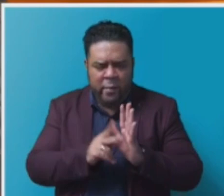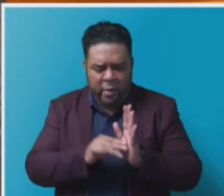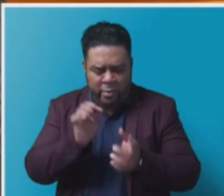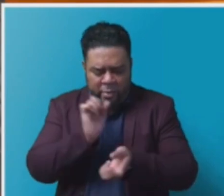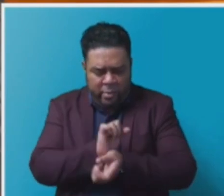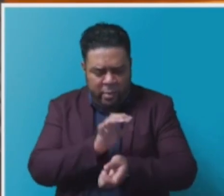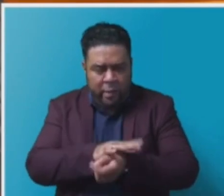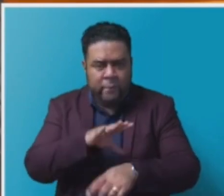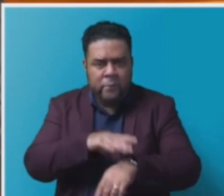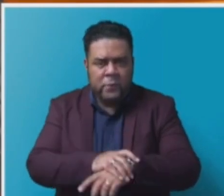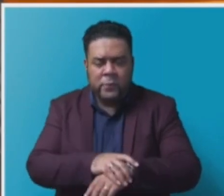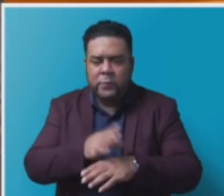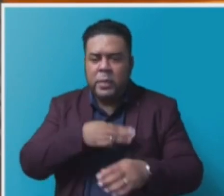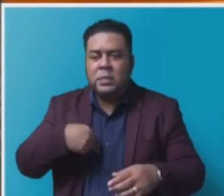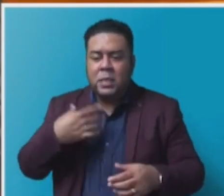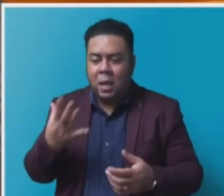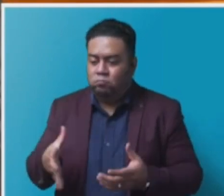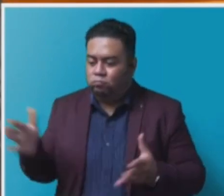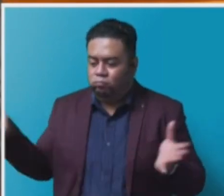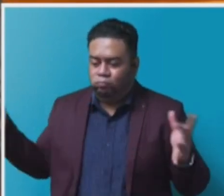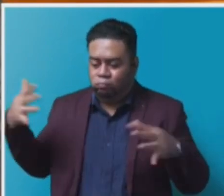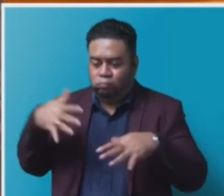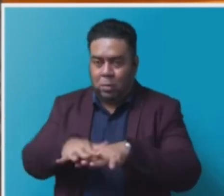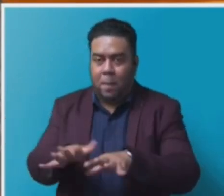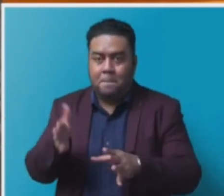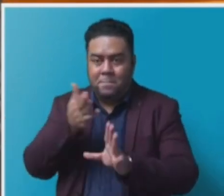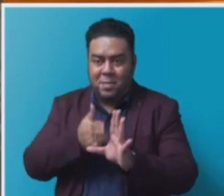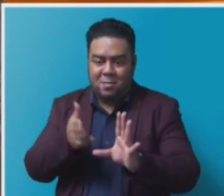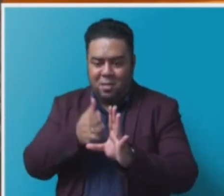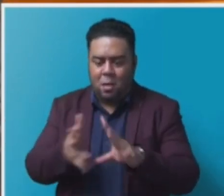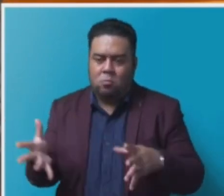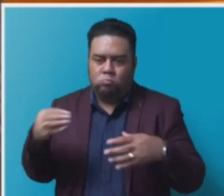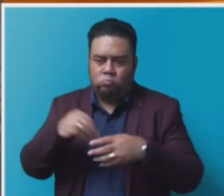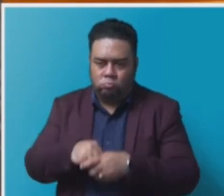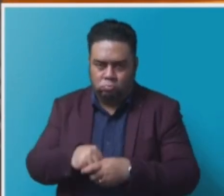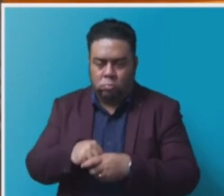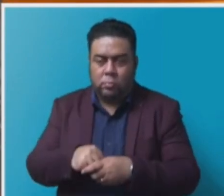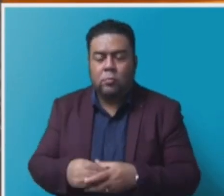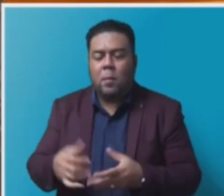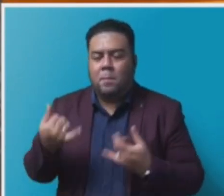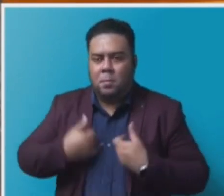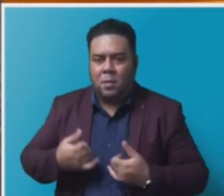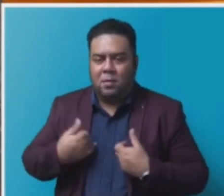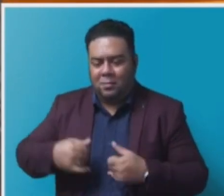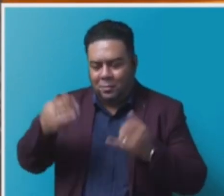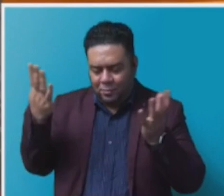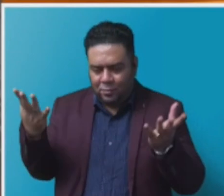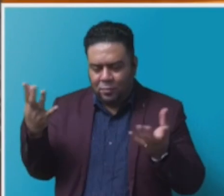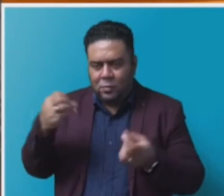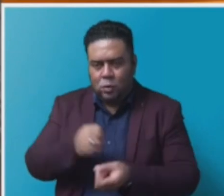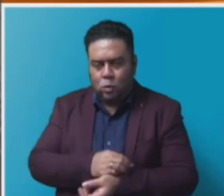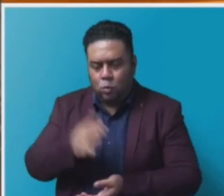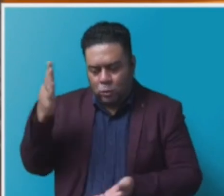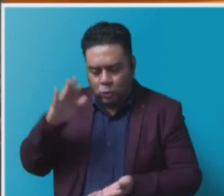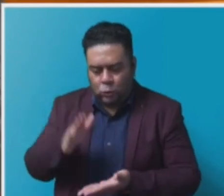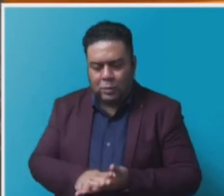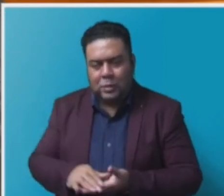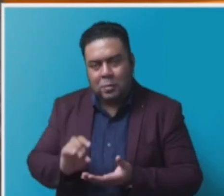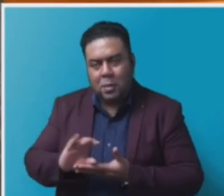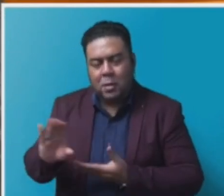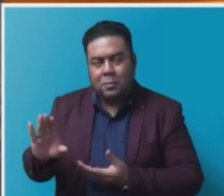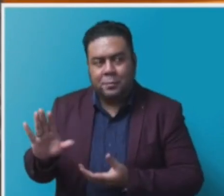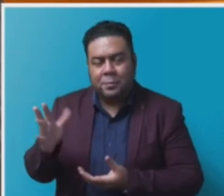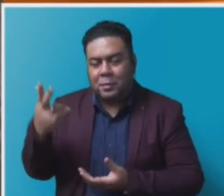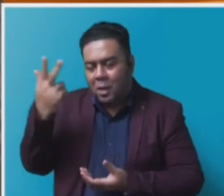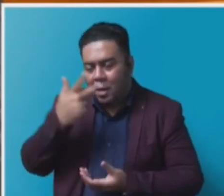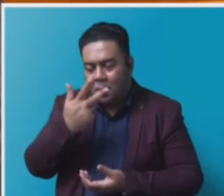who is keen to engage the mainstream media in implementing the national strategy to reduce the supply, demand, and